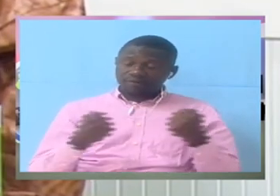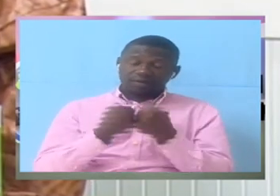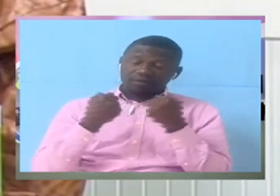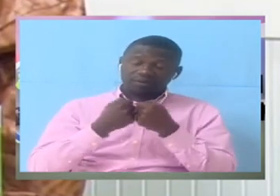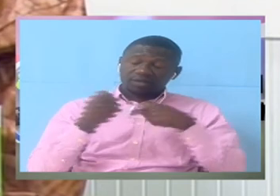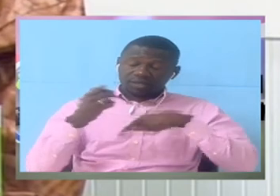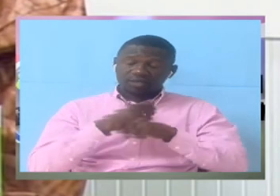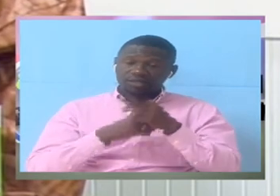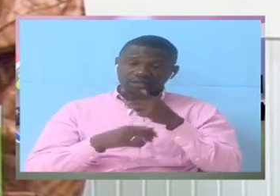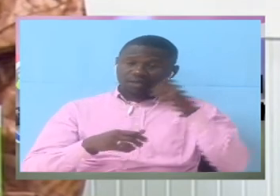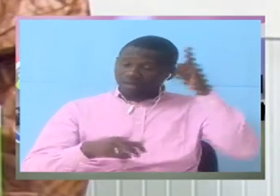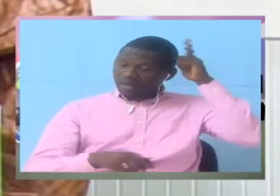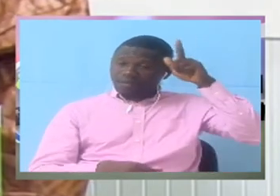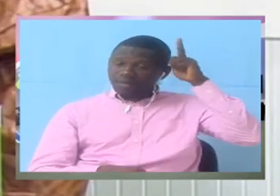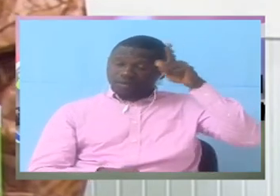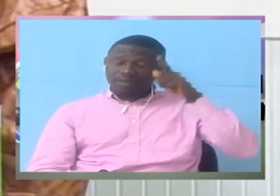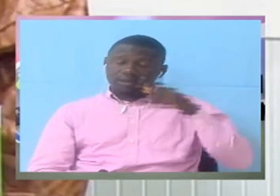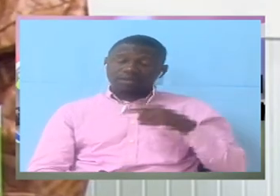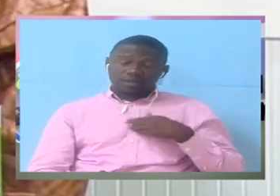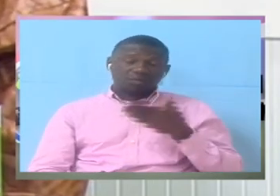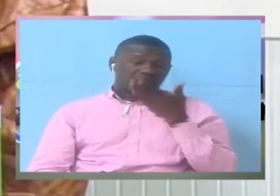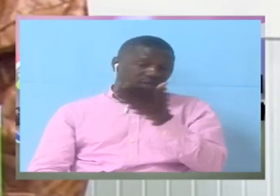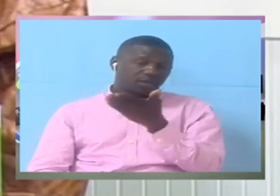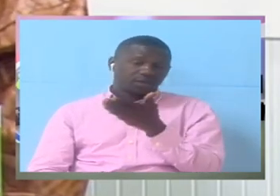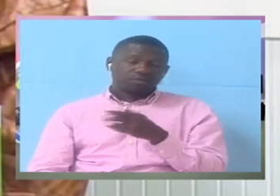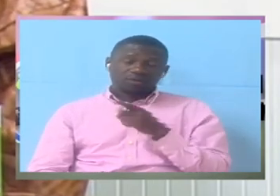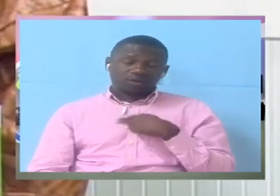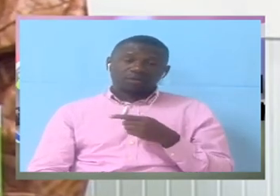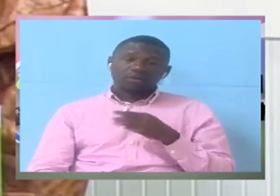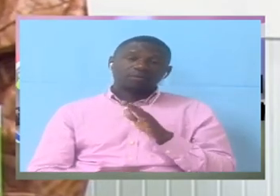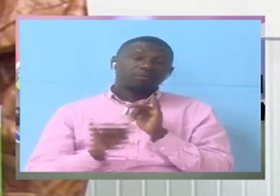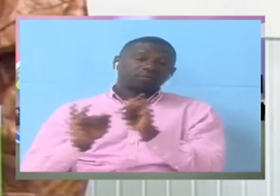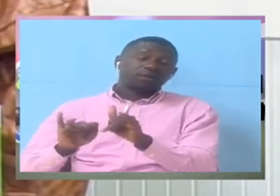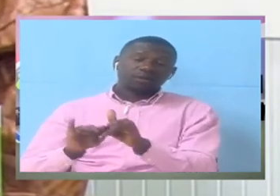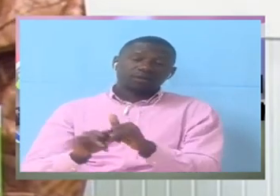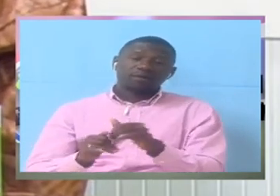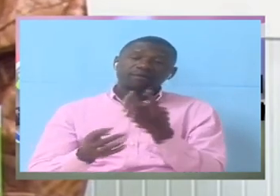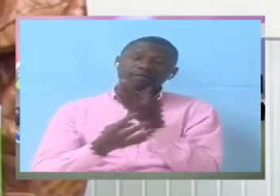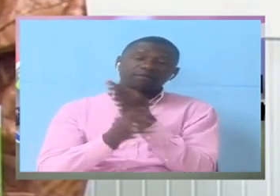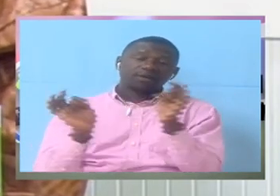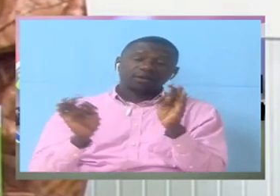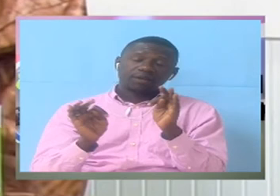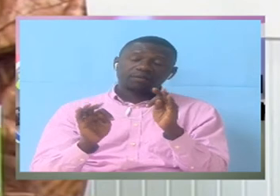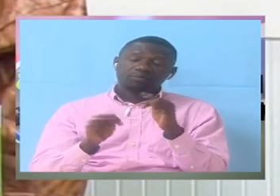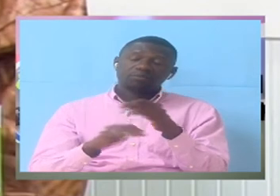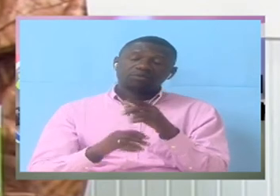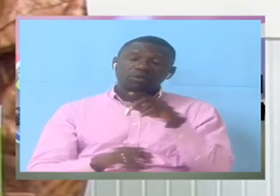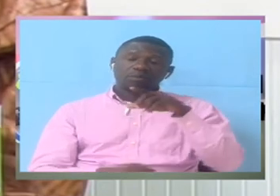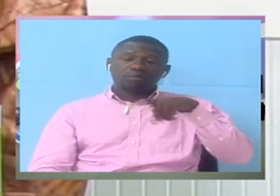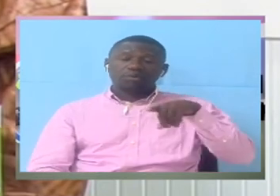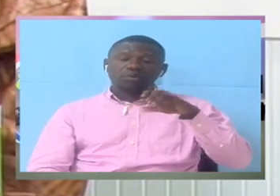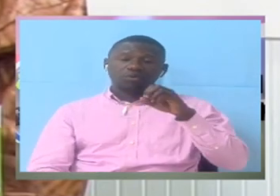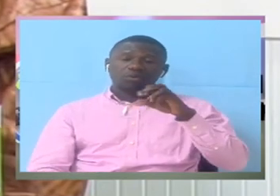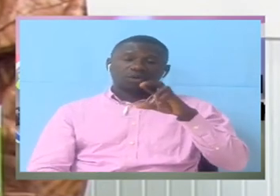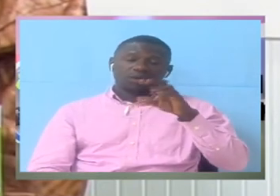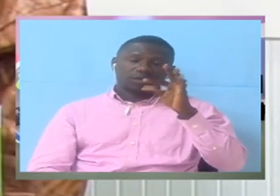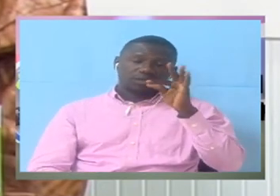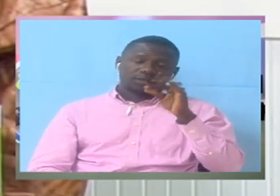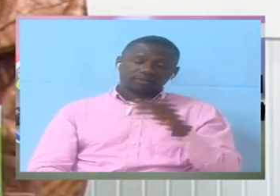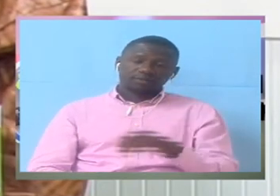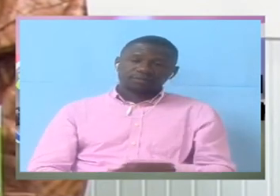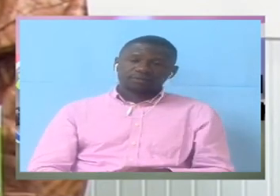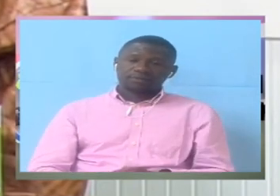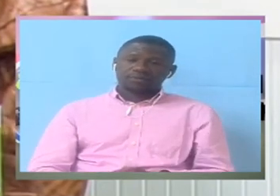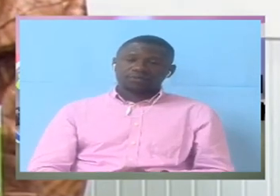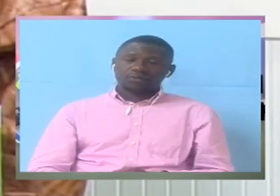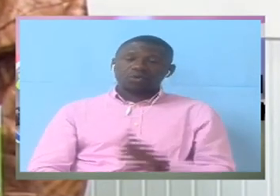bari beshi be Freeport le. They were there, but based at Freeport. Kelo ke jele. We see them. One platoon was involved